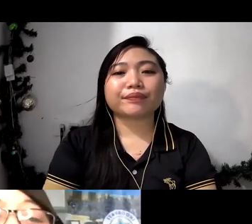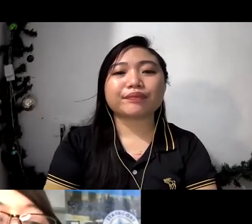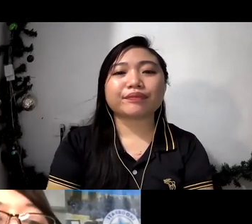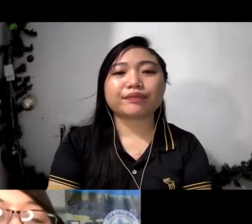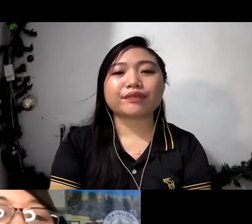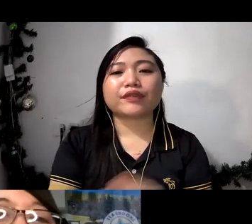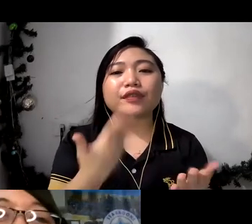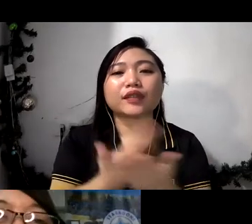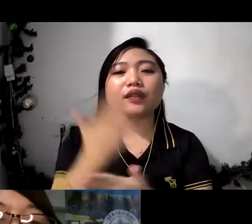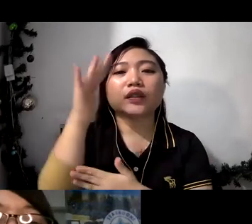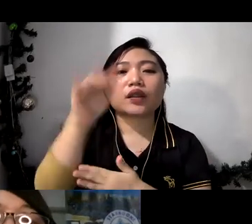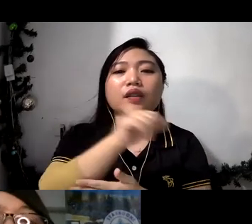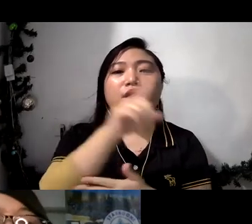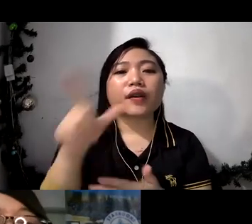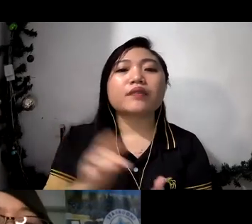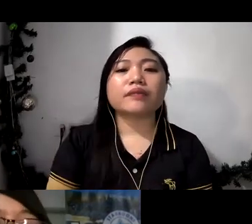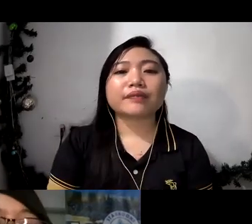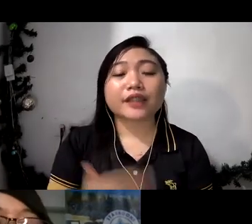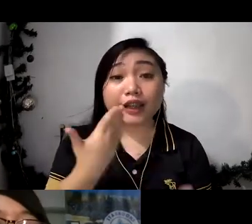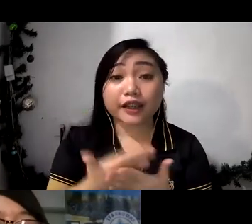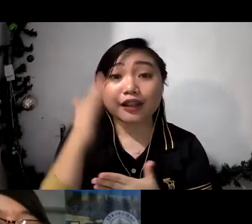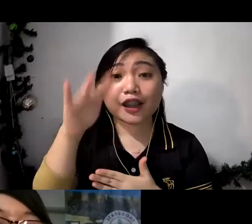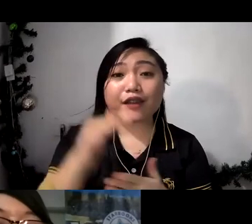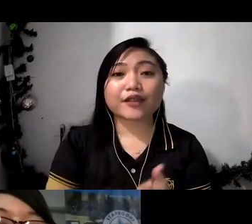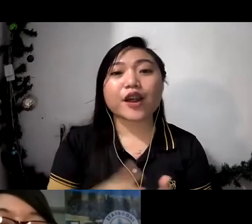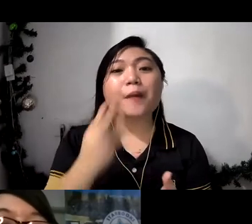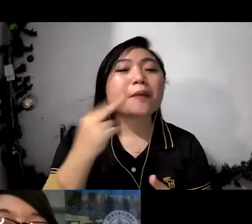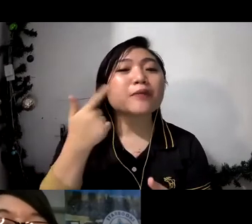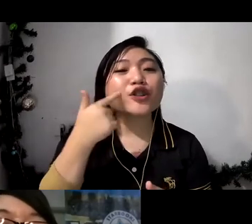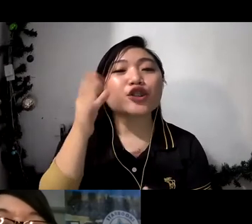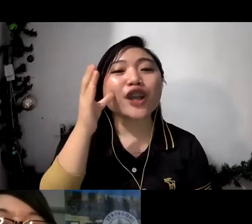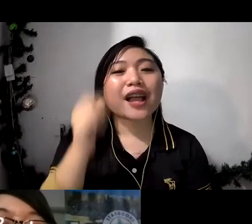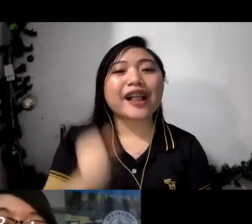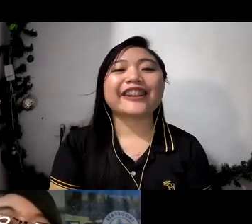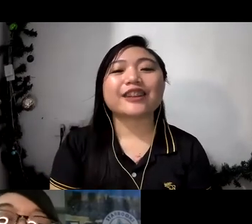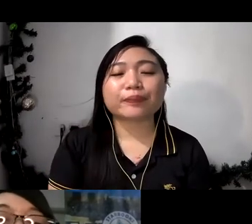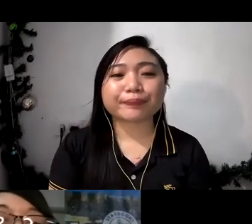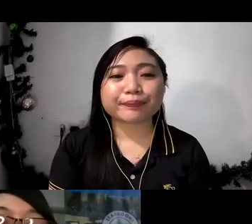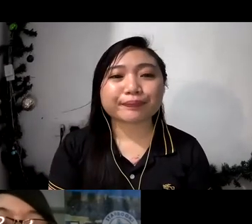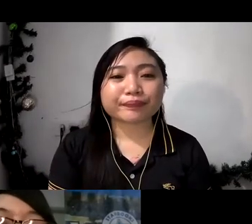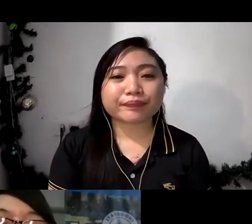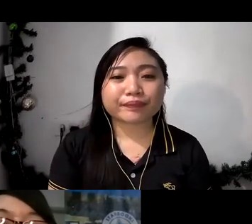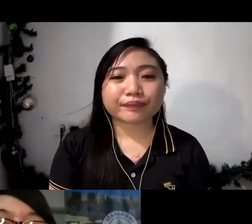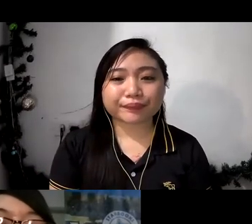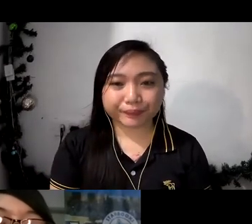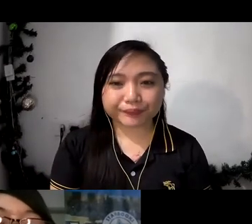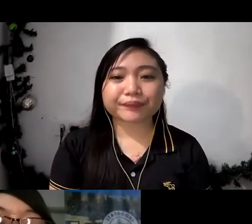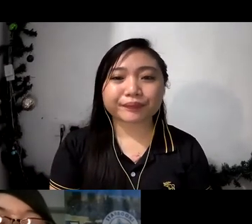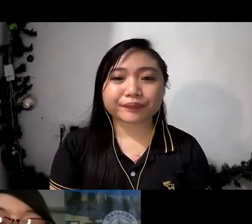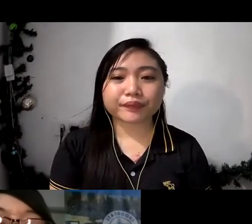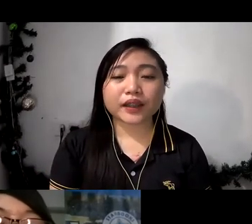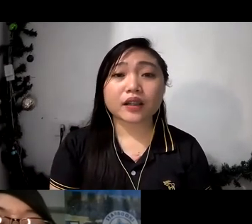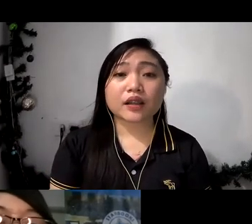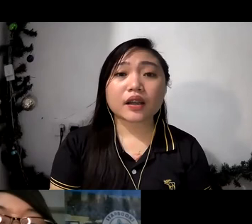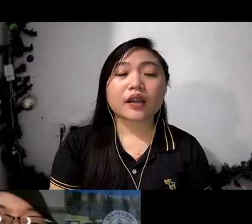'Good afternoon, everyone. So, good afternoon, Ma'am Gichelle. Gandang hapon. So, gandang hapon po. In behalf